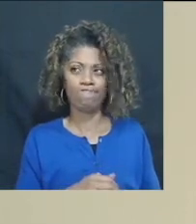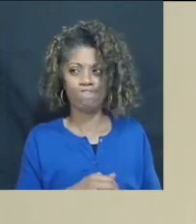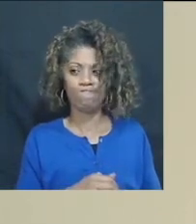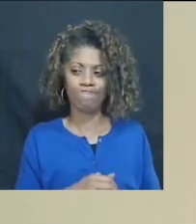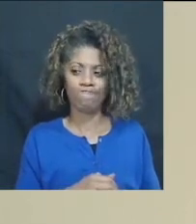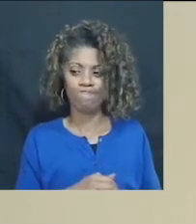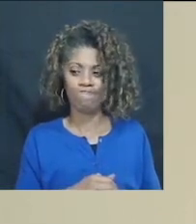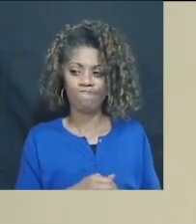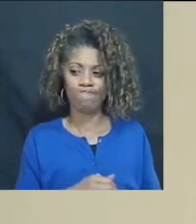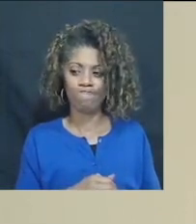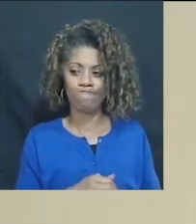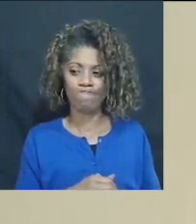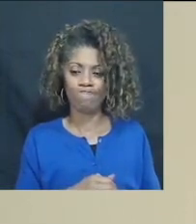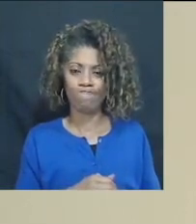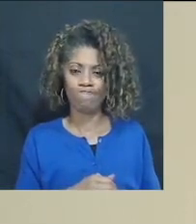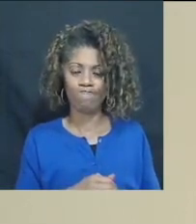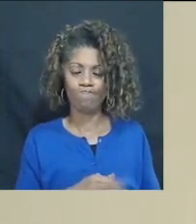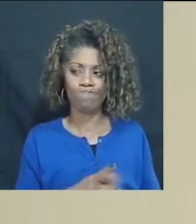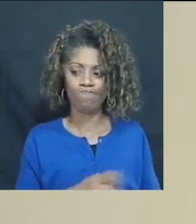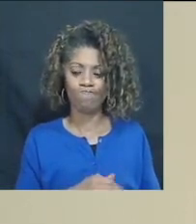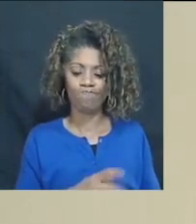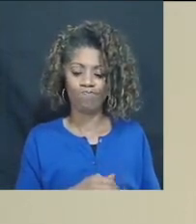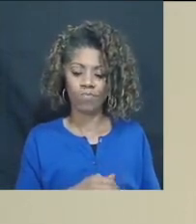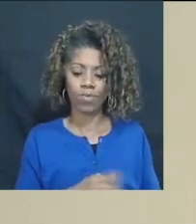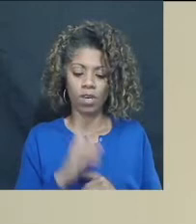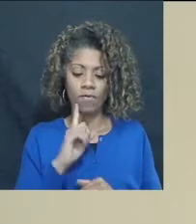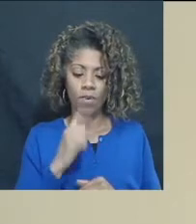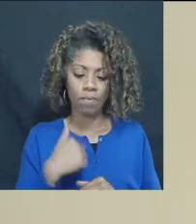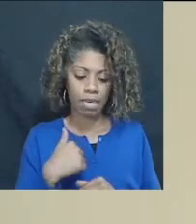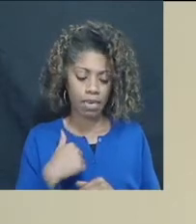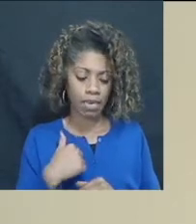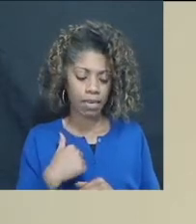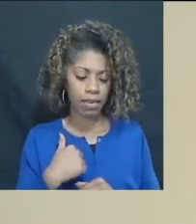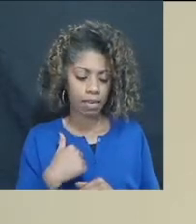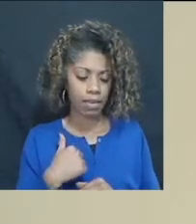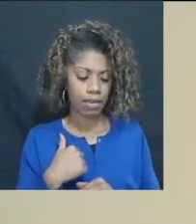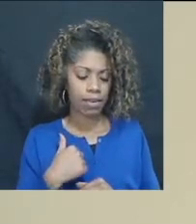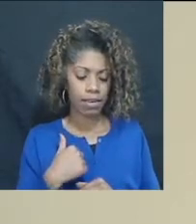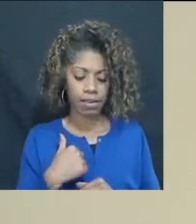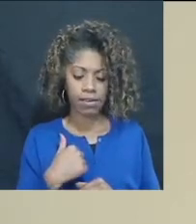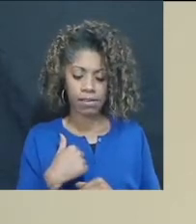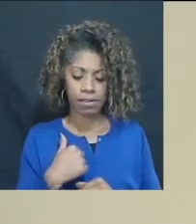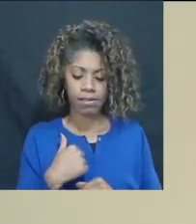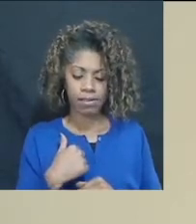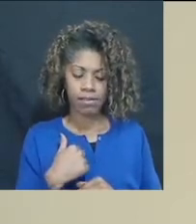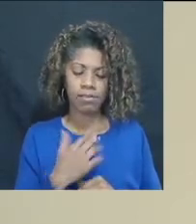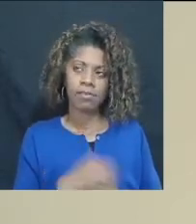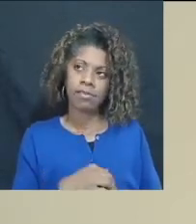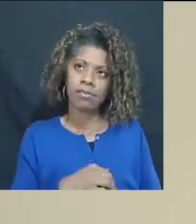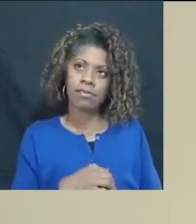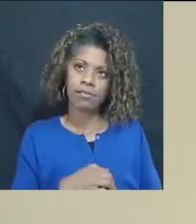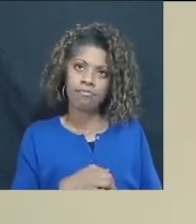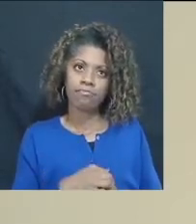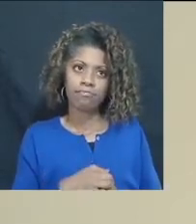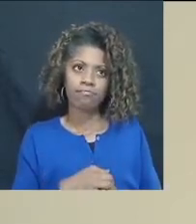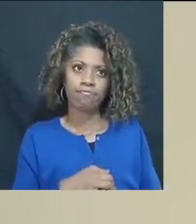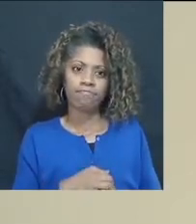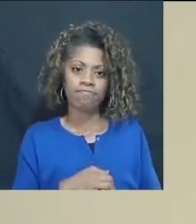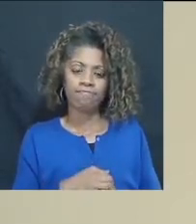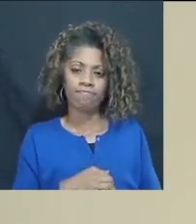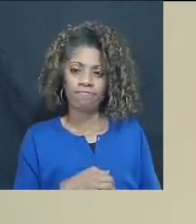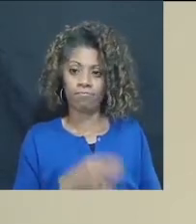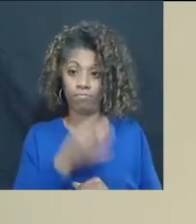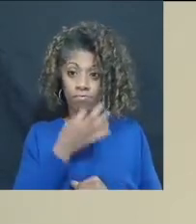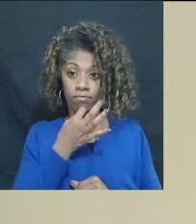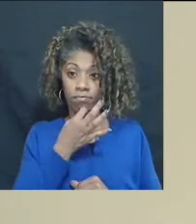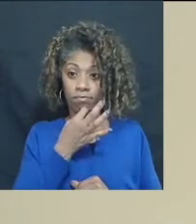Probably the thing that is painfully at the front of my mind is we're approaching an election